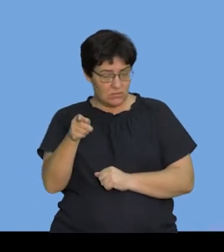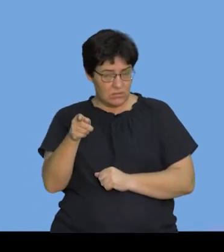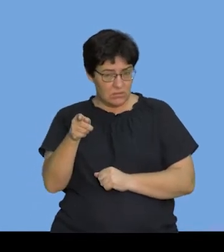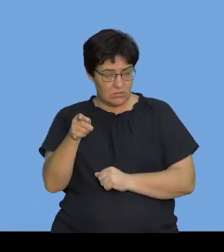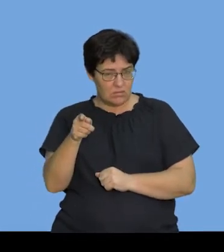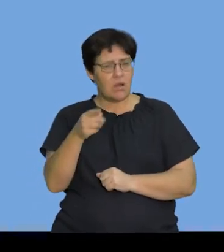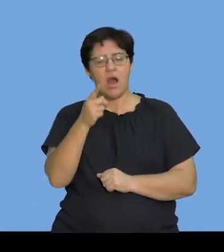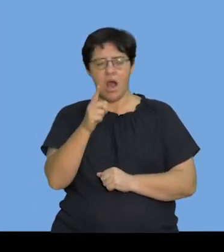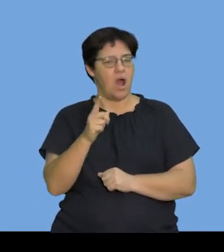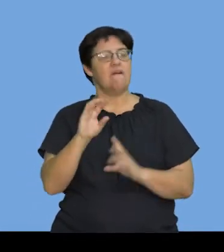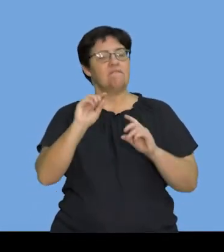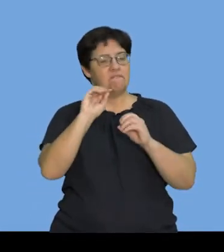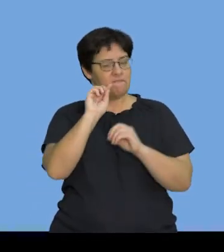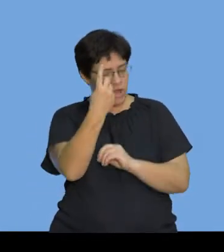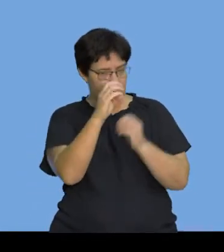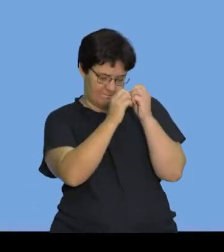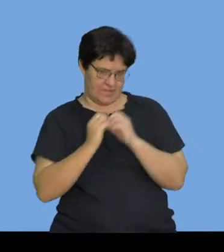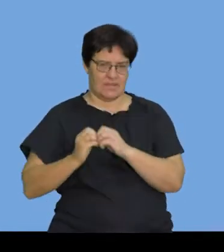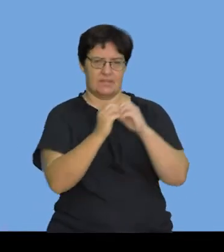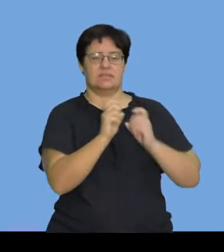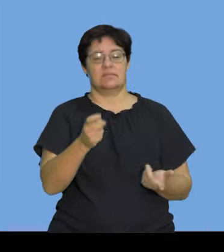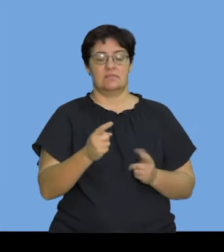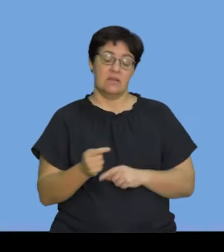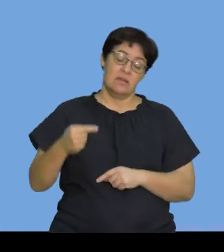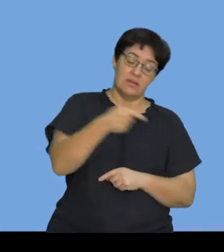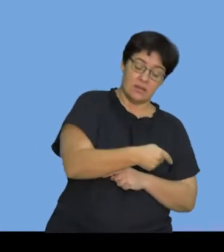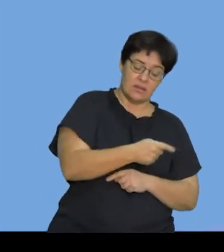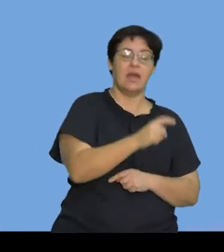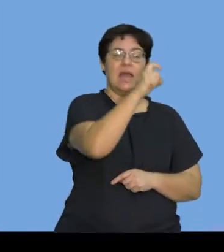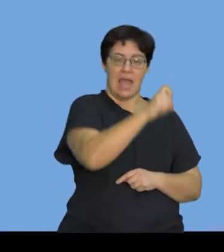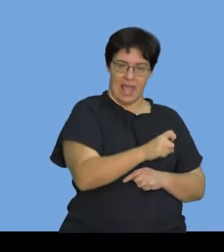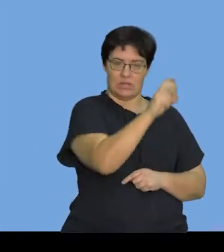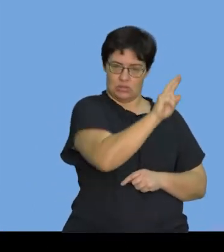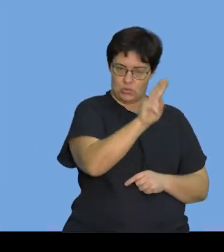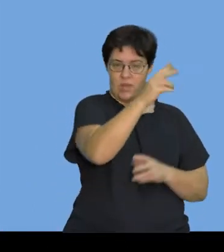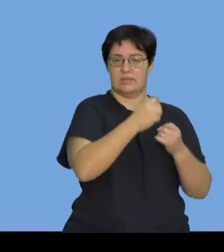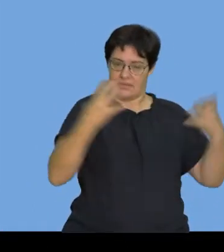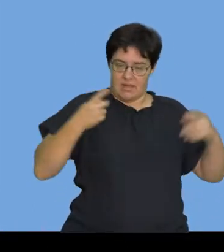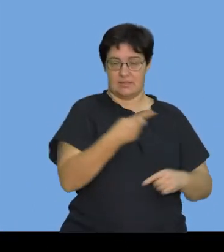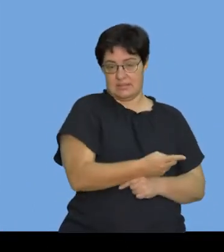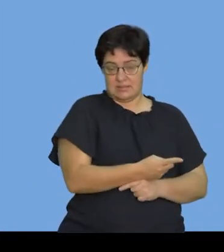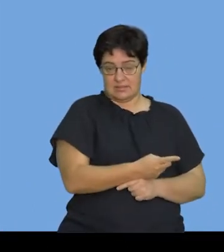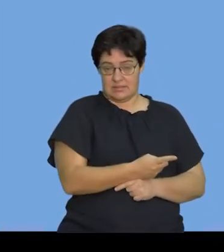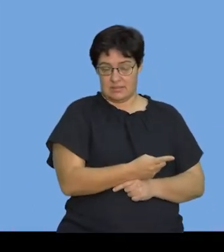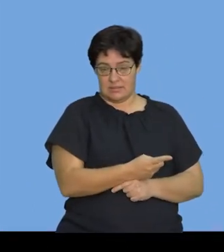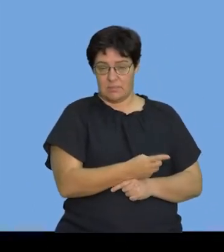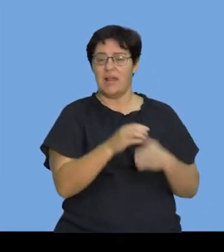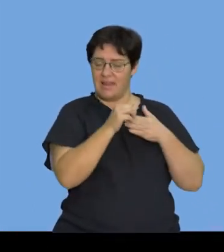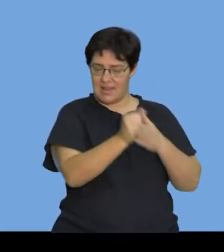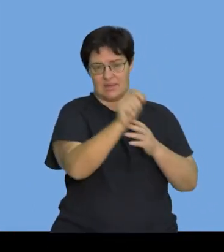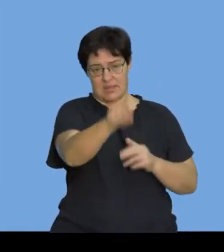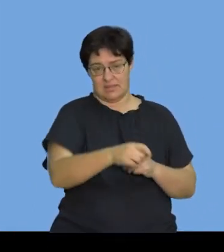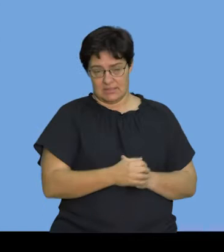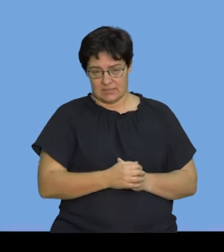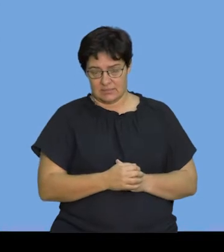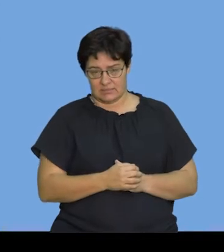like this, you first need to make sure that the x squared is the leading term. When I say leading term, I mean that it must be